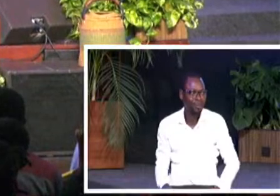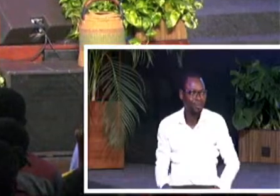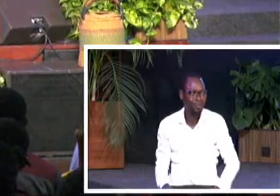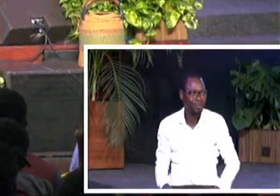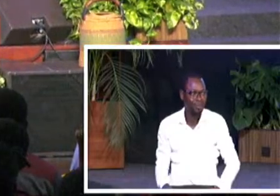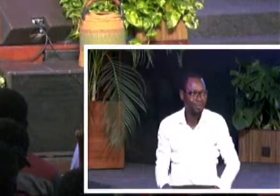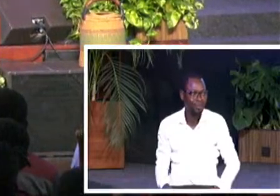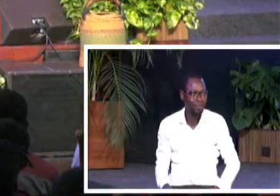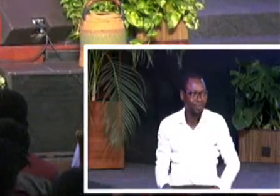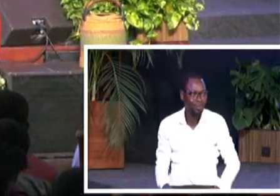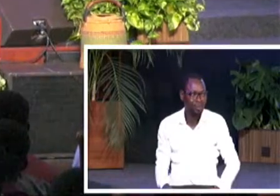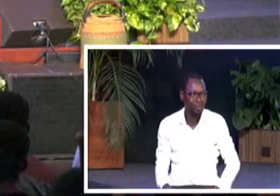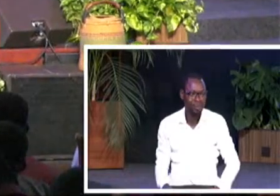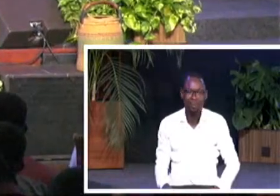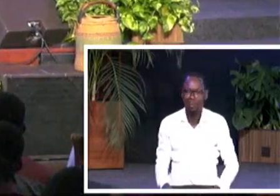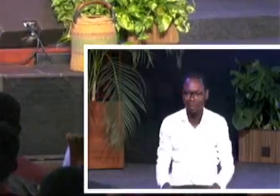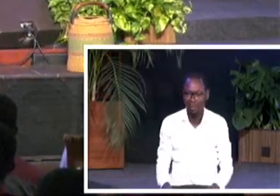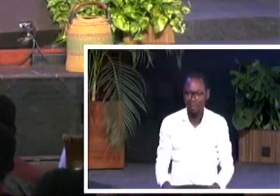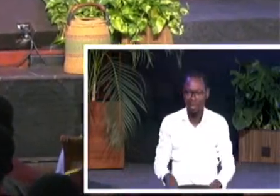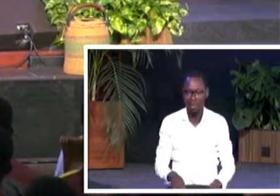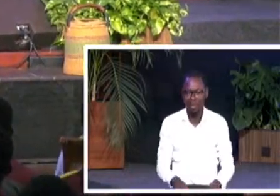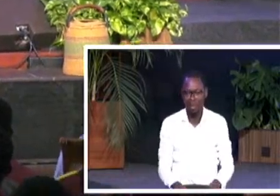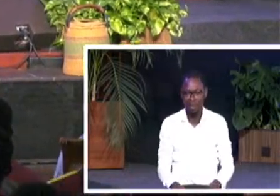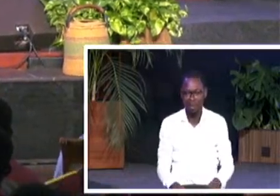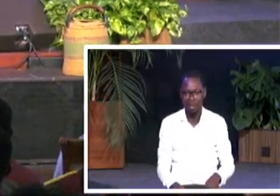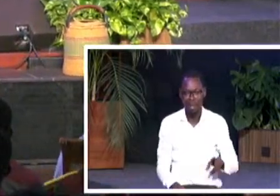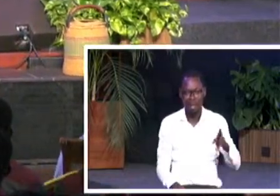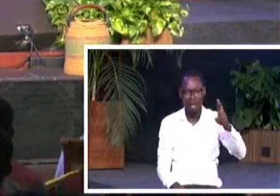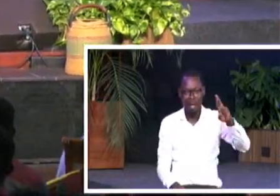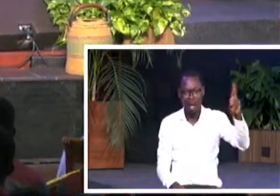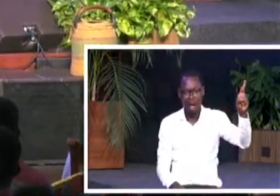Is it Senna or Rita? Pardon?